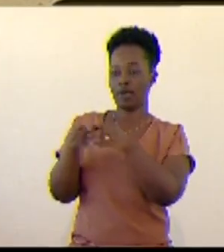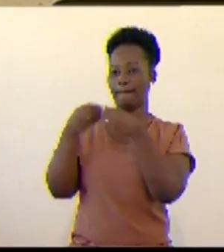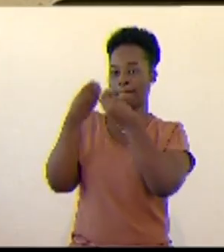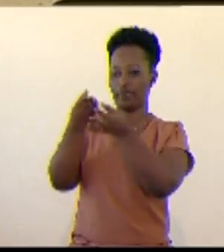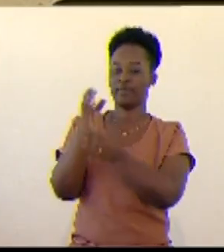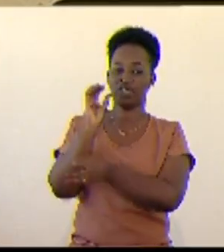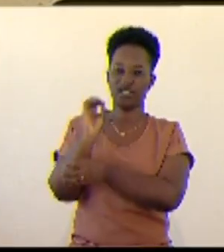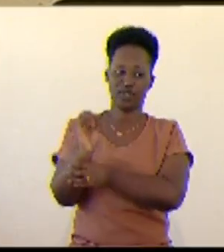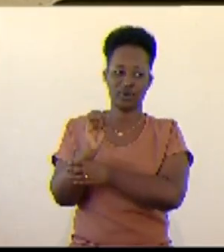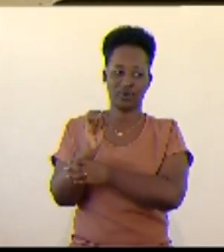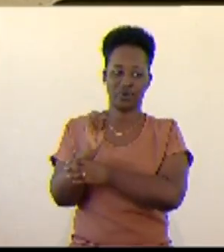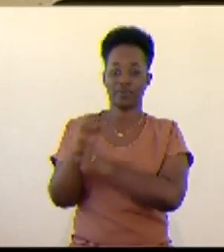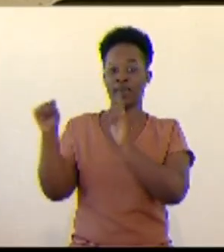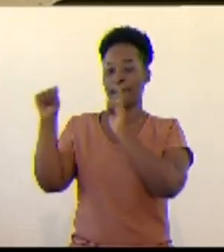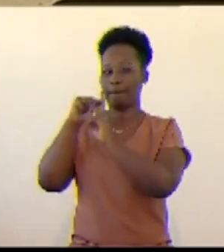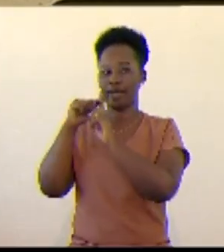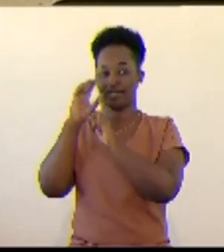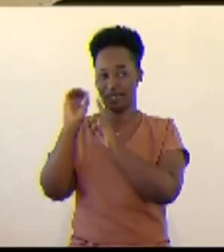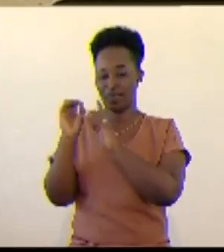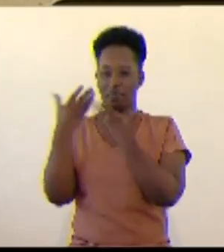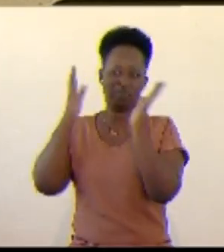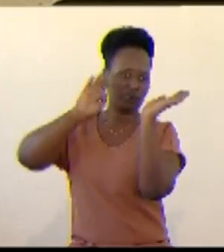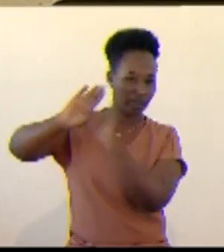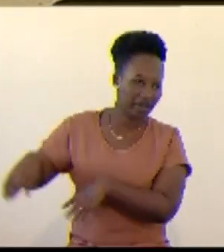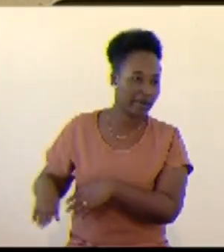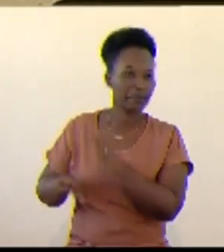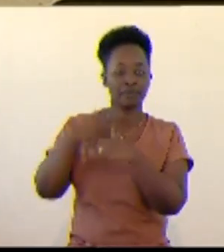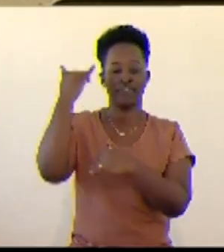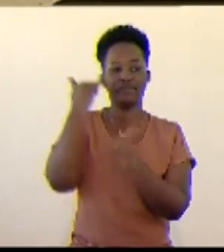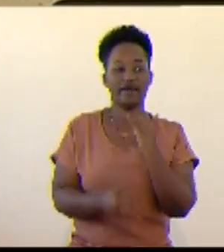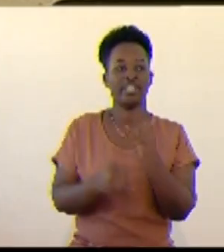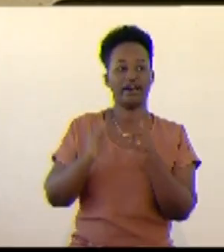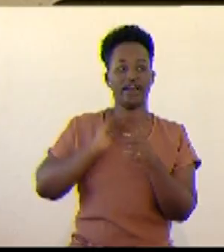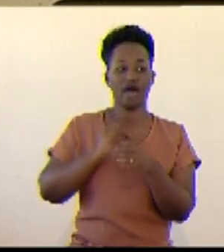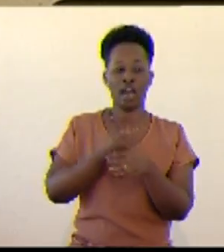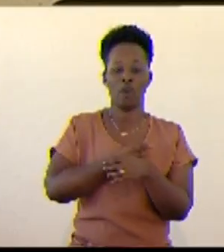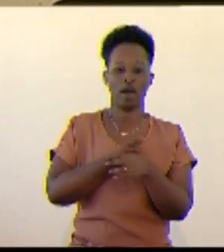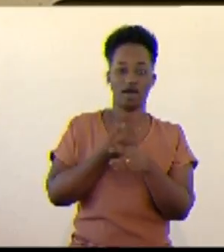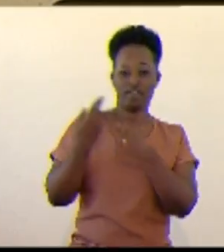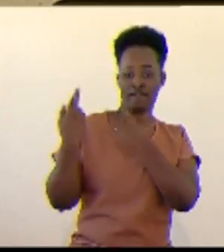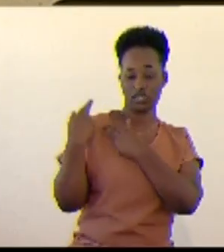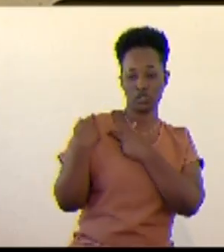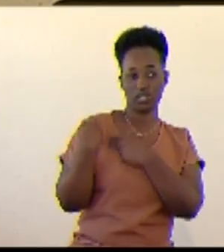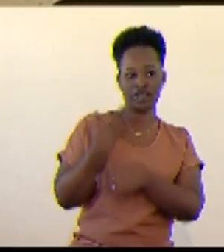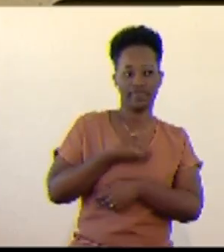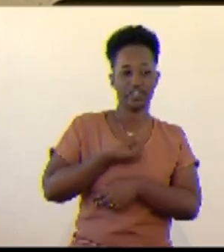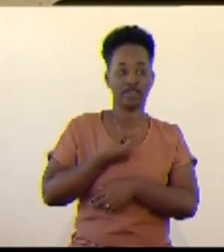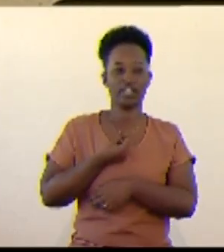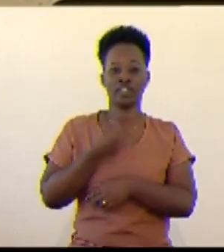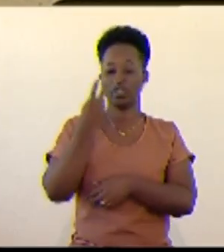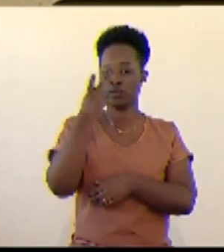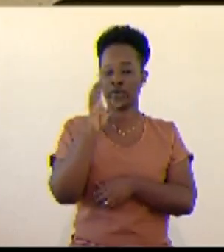0. So plus 0, you may not indicate it. So finally, our derivative function of that